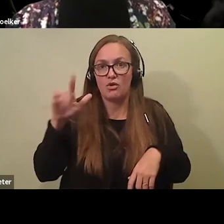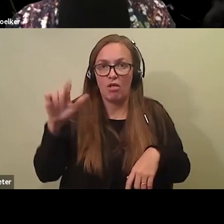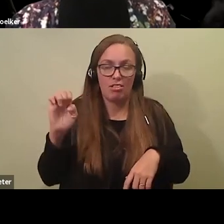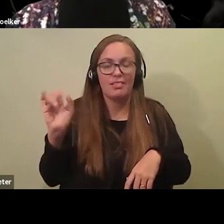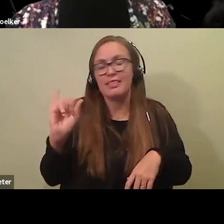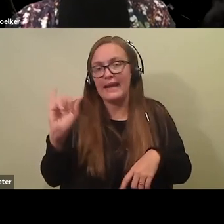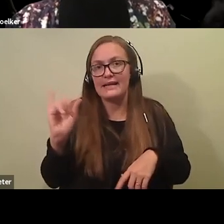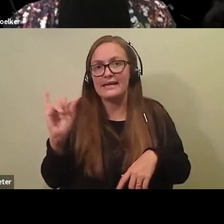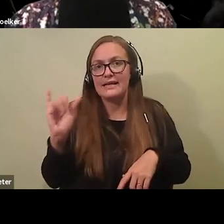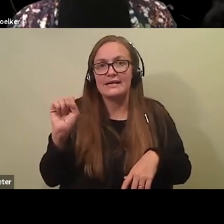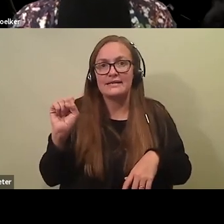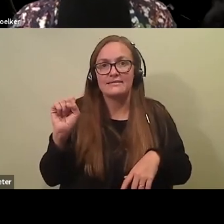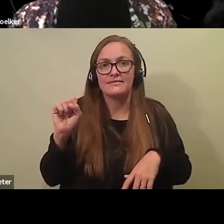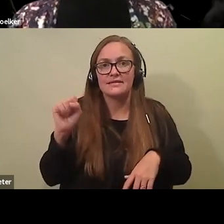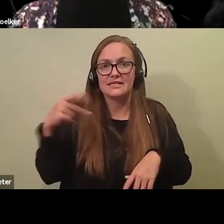something, because